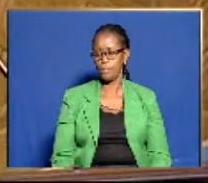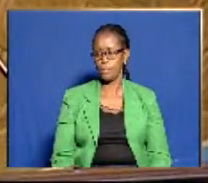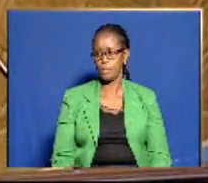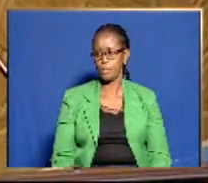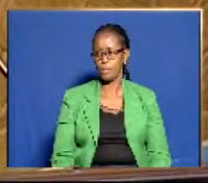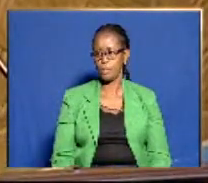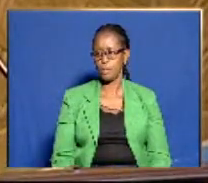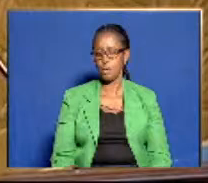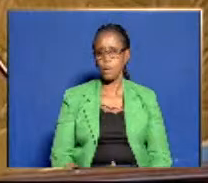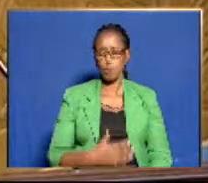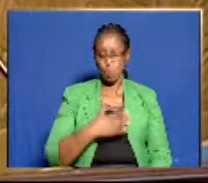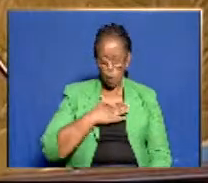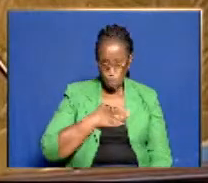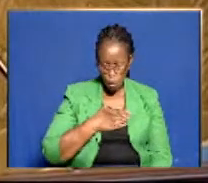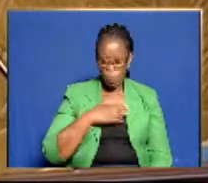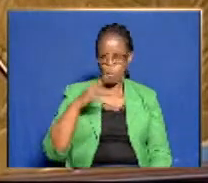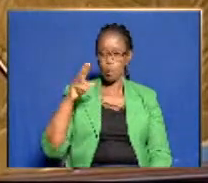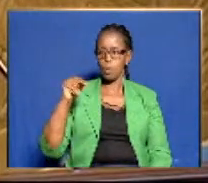Nguna Ngusia,